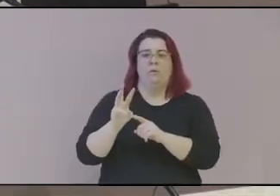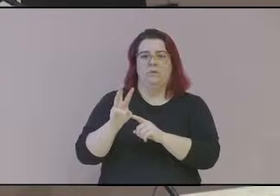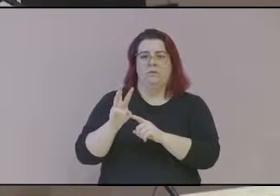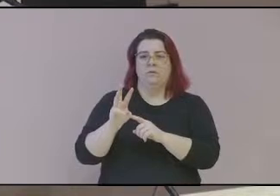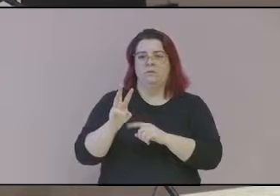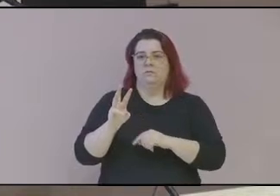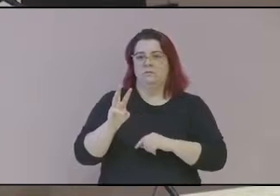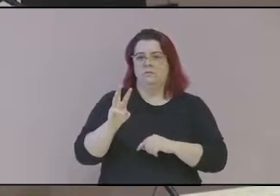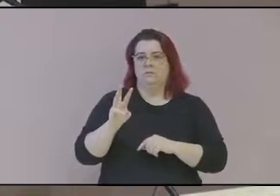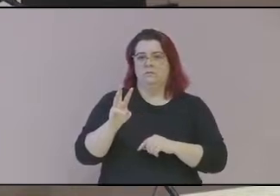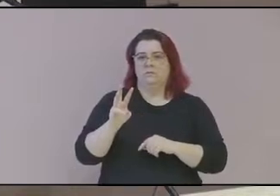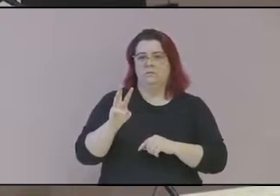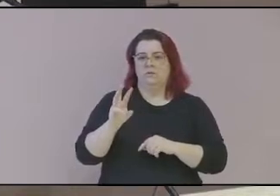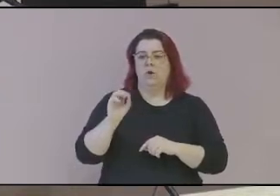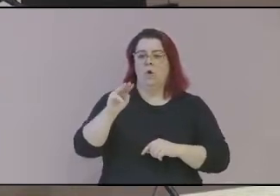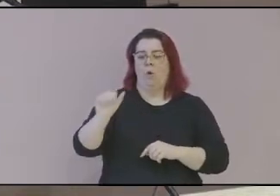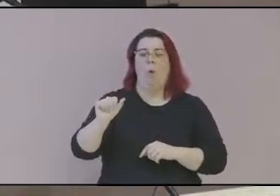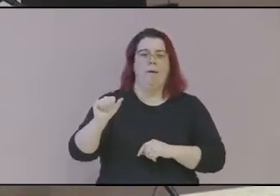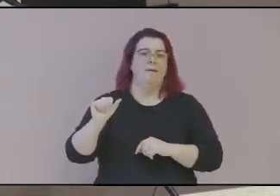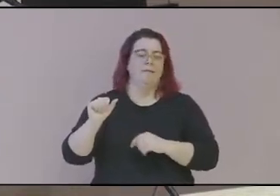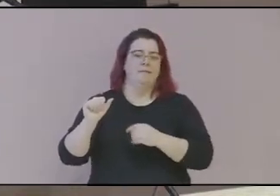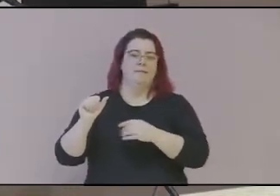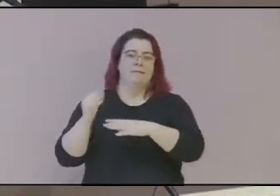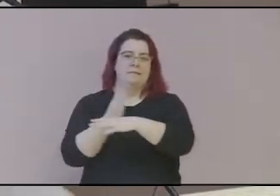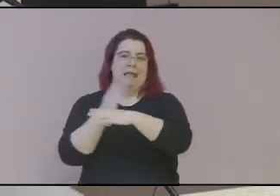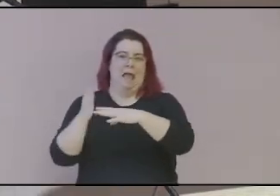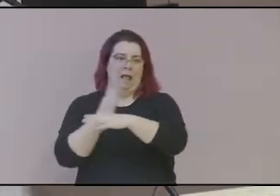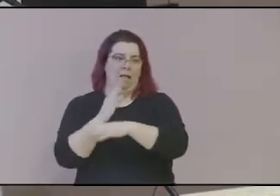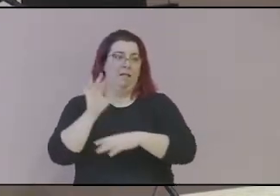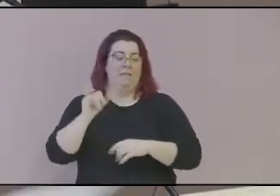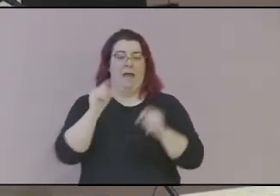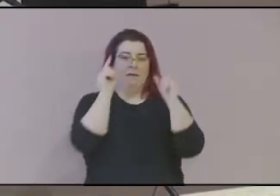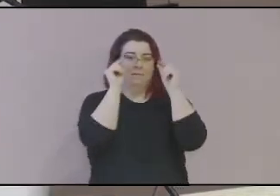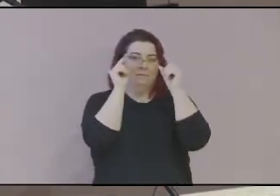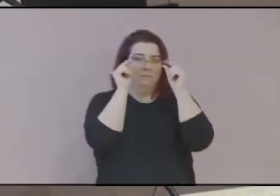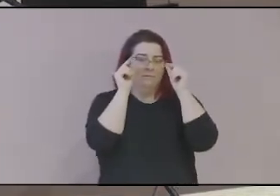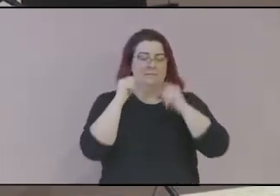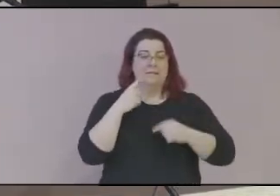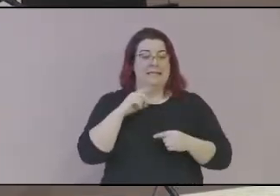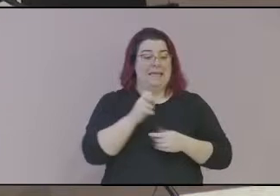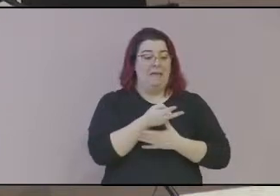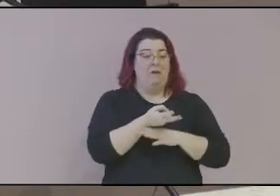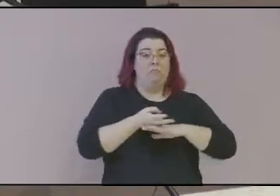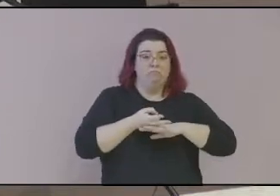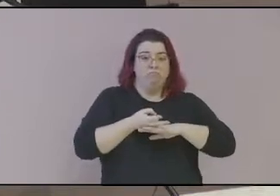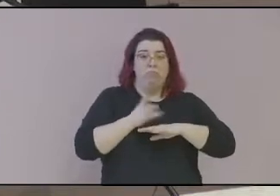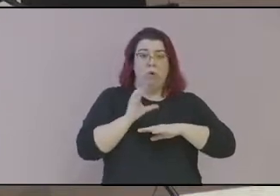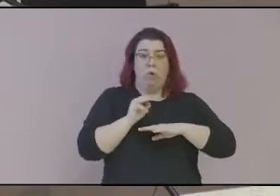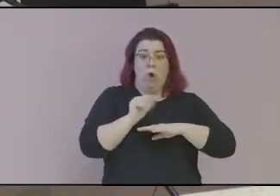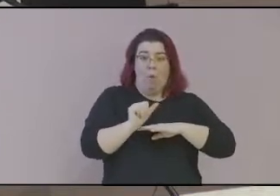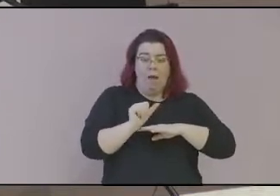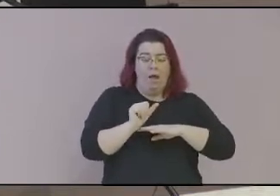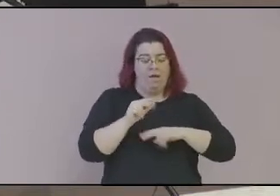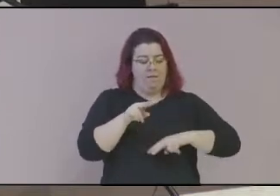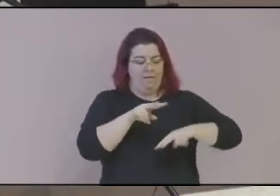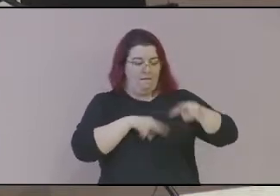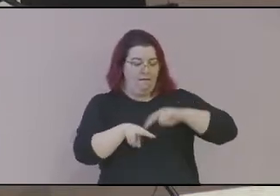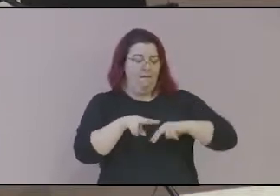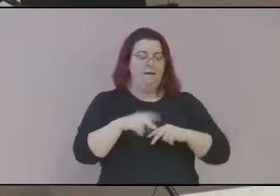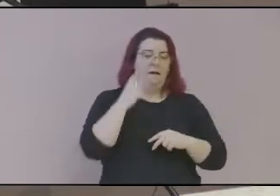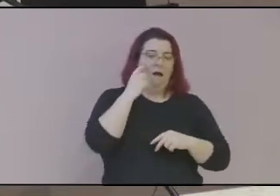measures consciousness, so-called consciousness, through eye, motor, and verbal responses, and hence